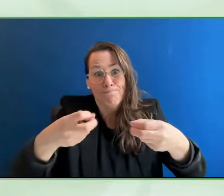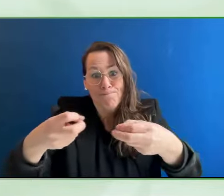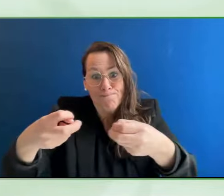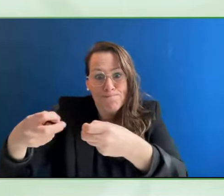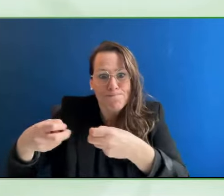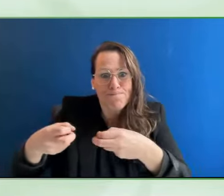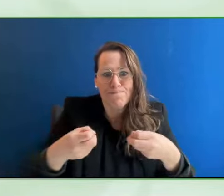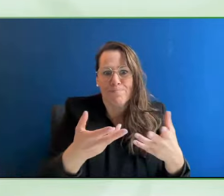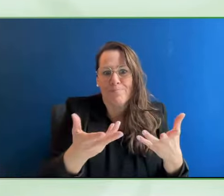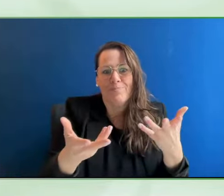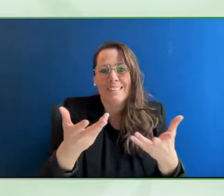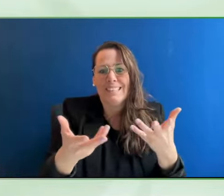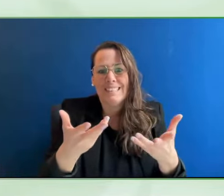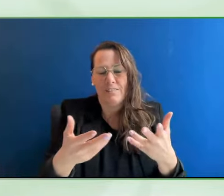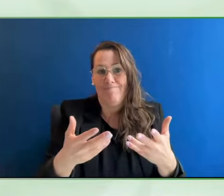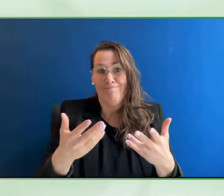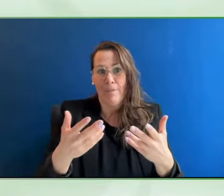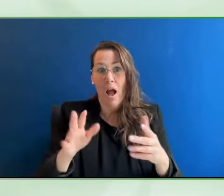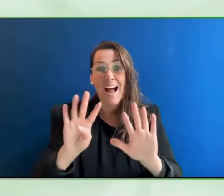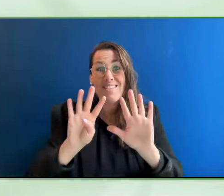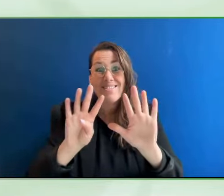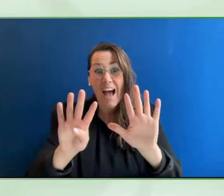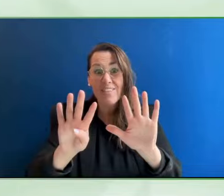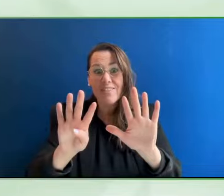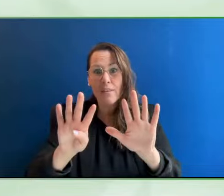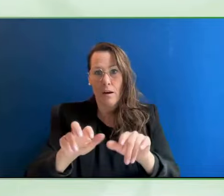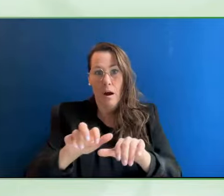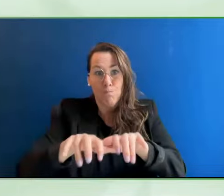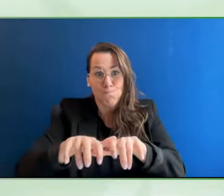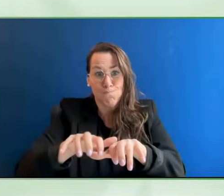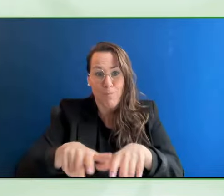will achieve 100% accessibility soon,